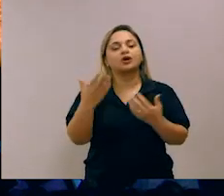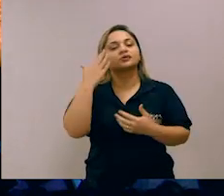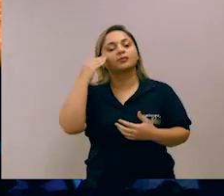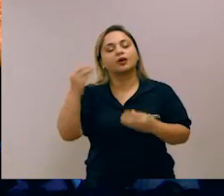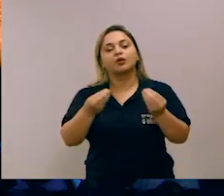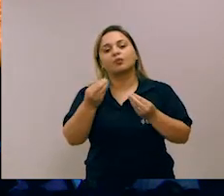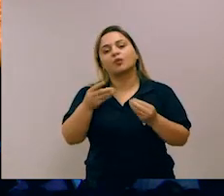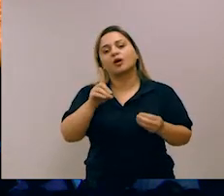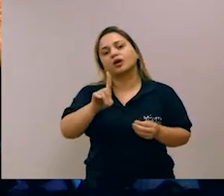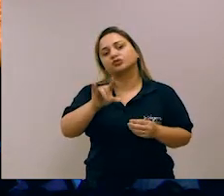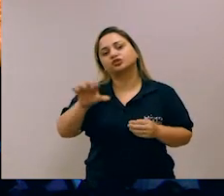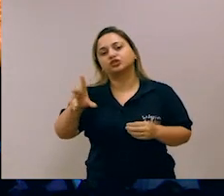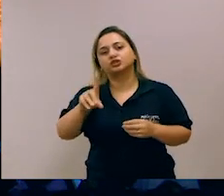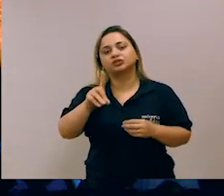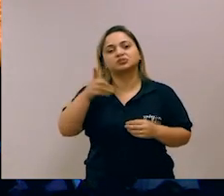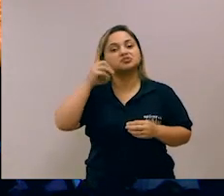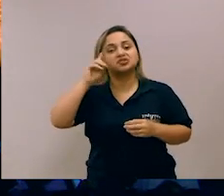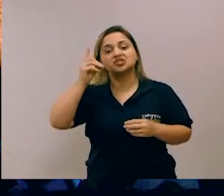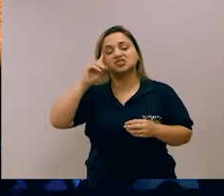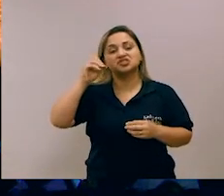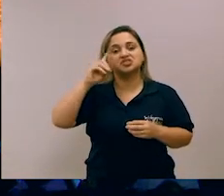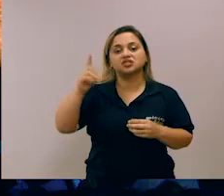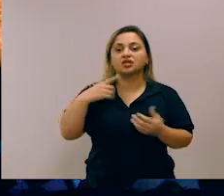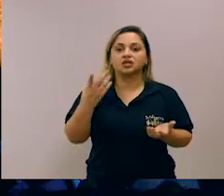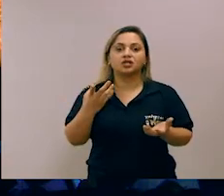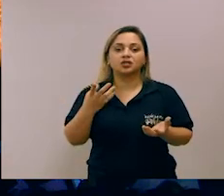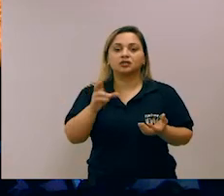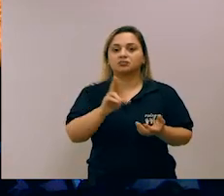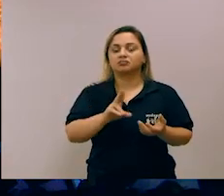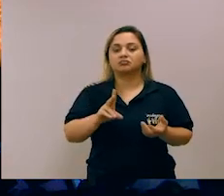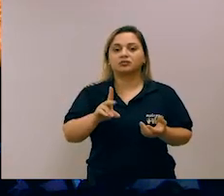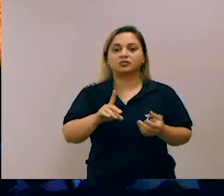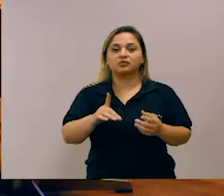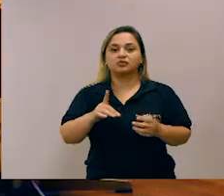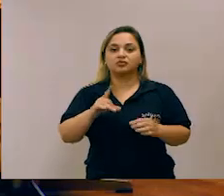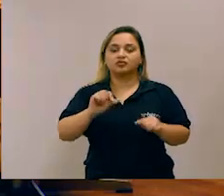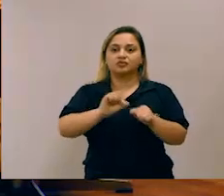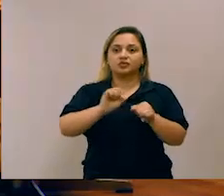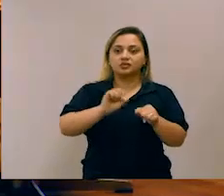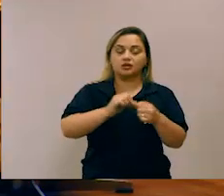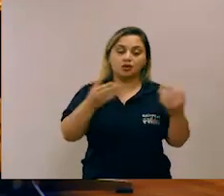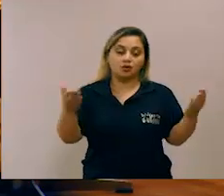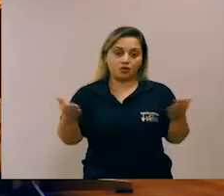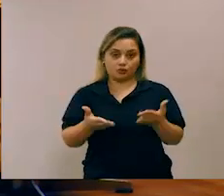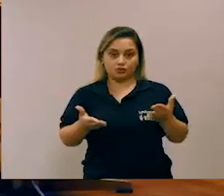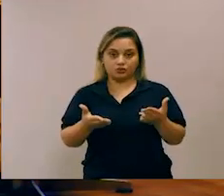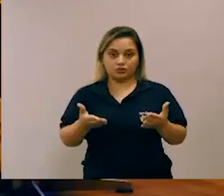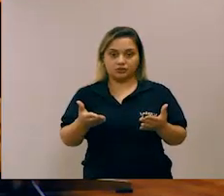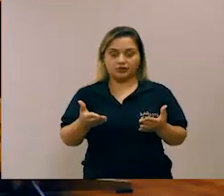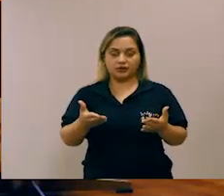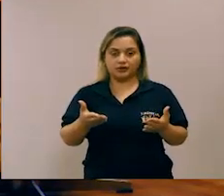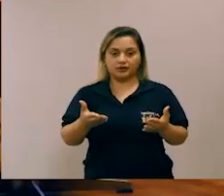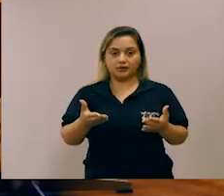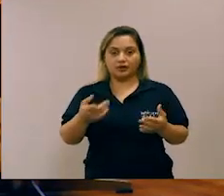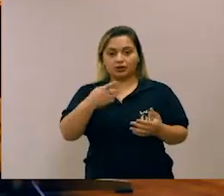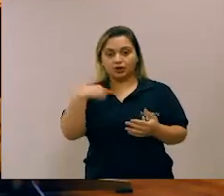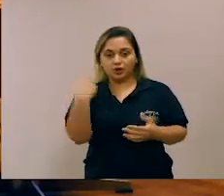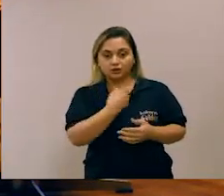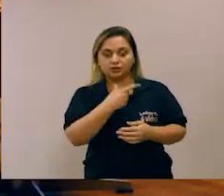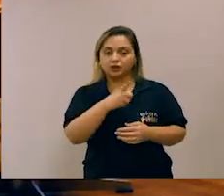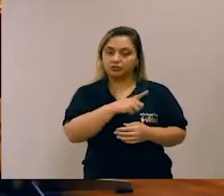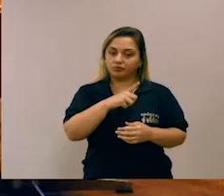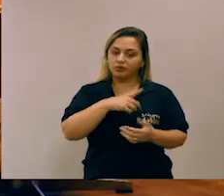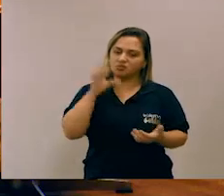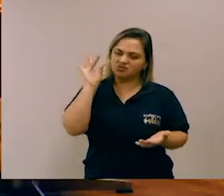the models? So how is the day-to-day operation of the production and analysis of data? So